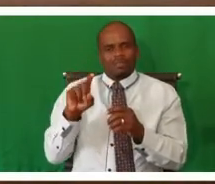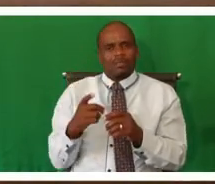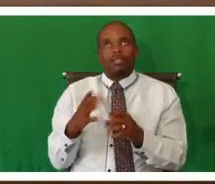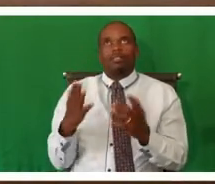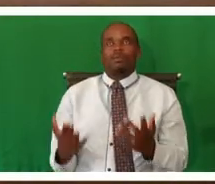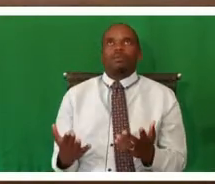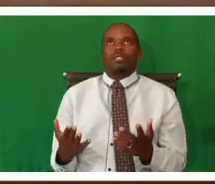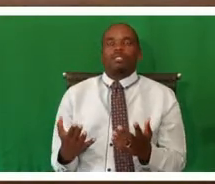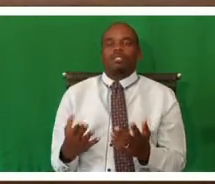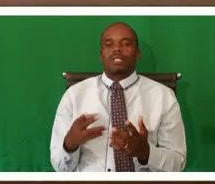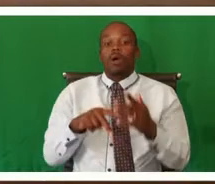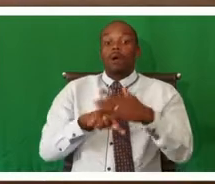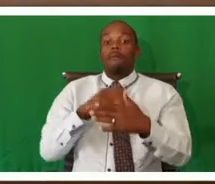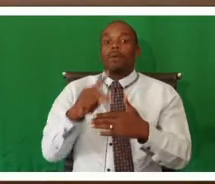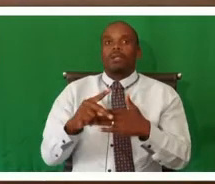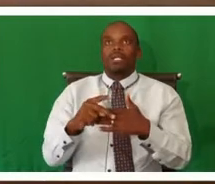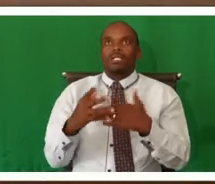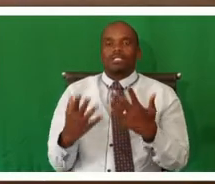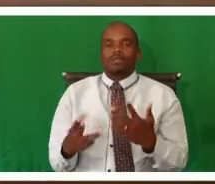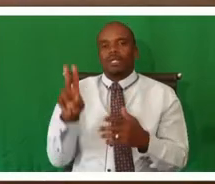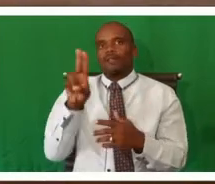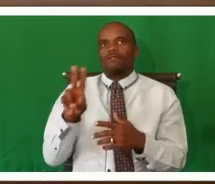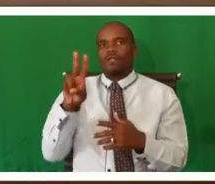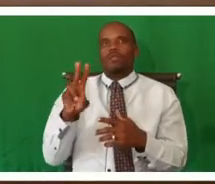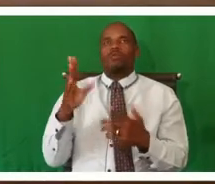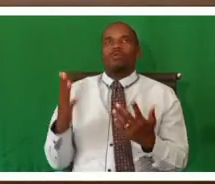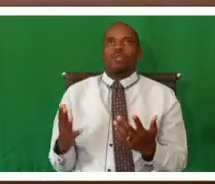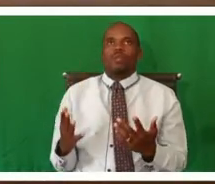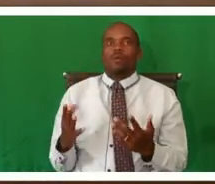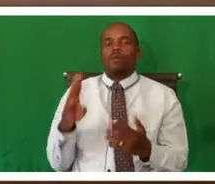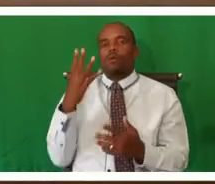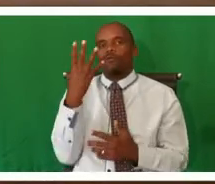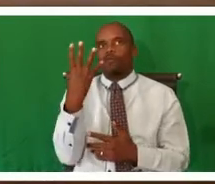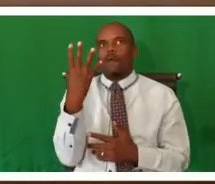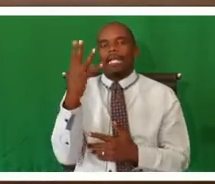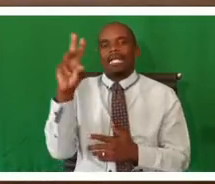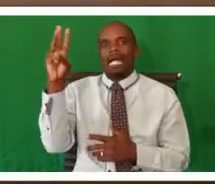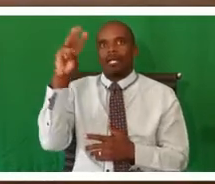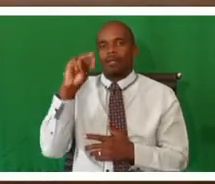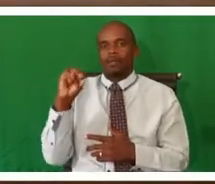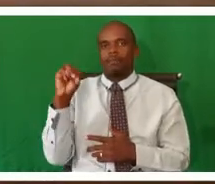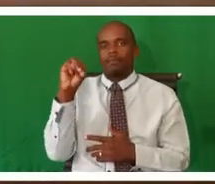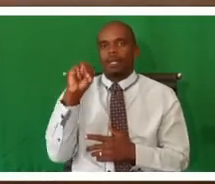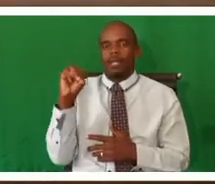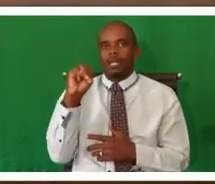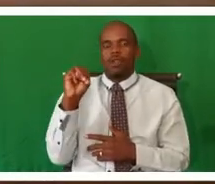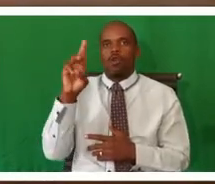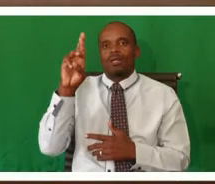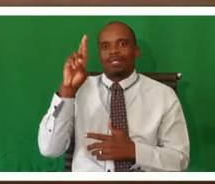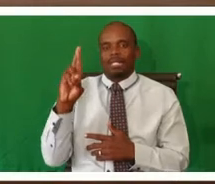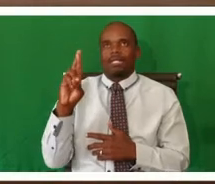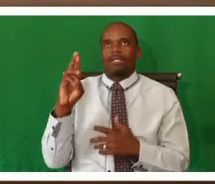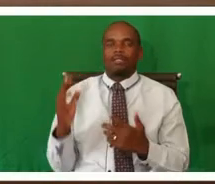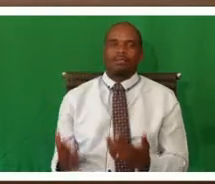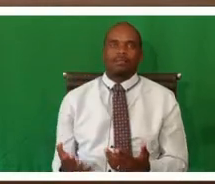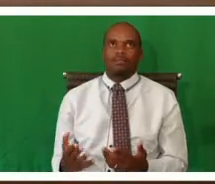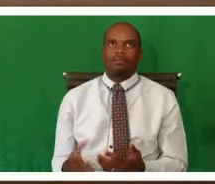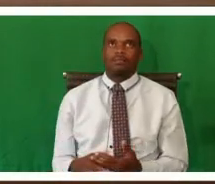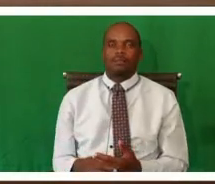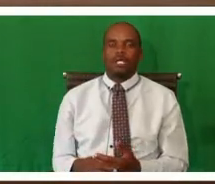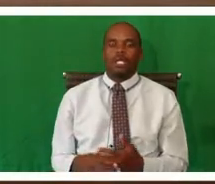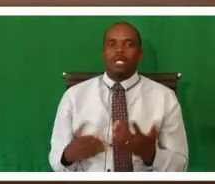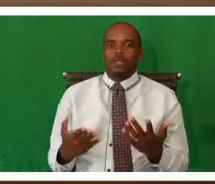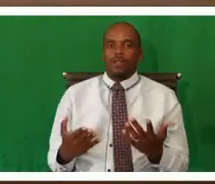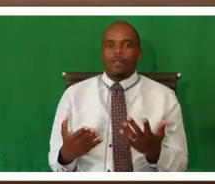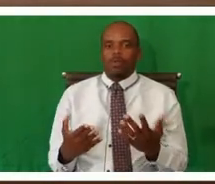The project is valued at 400 million and will unlock almost